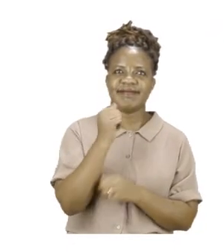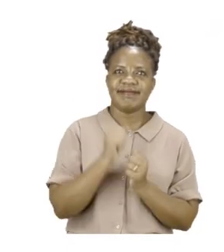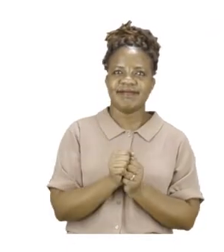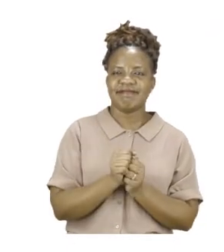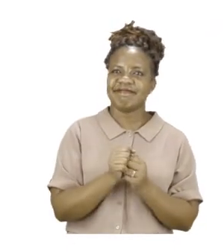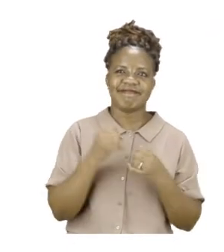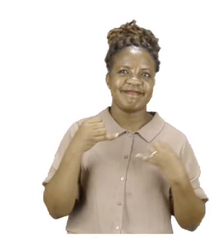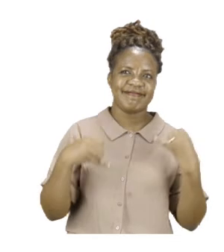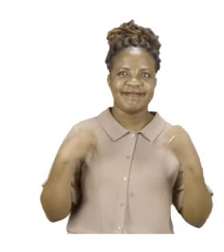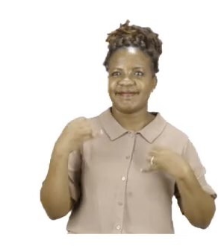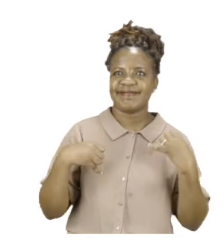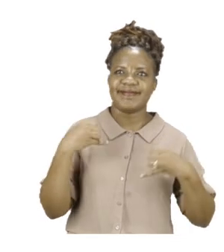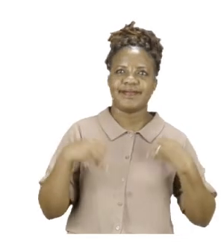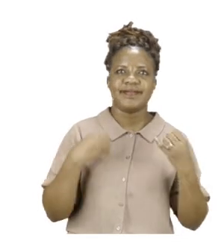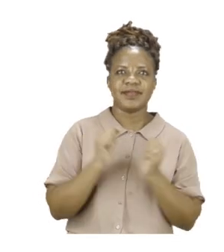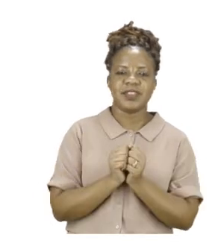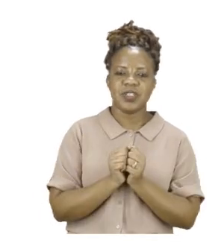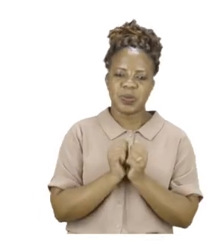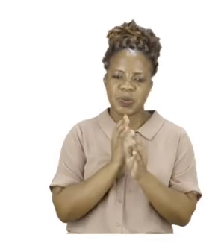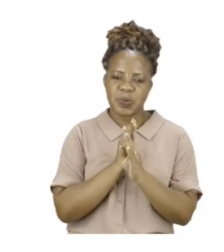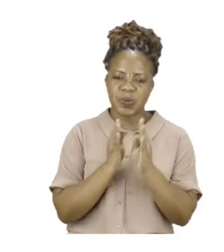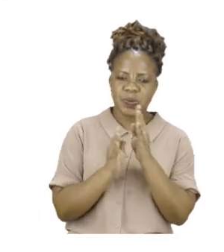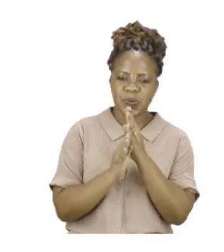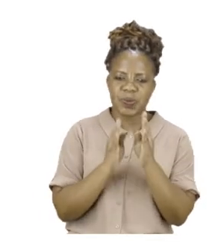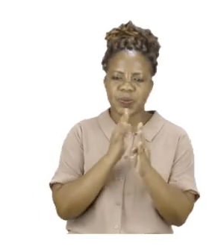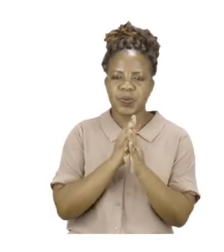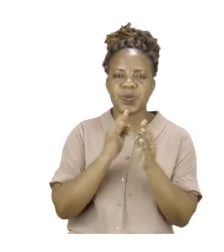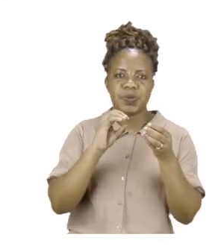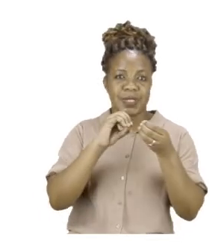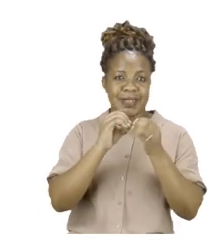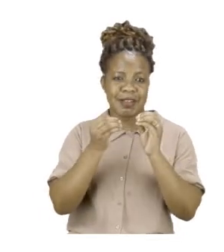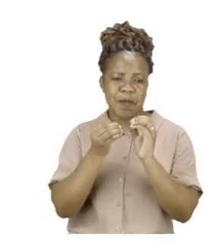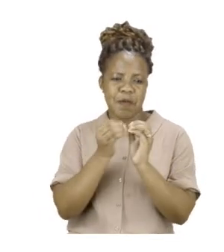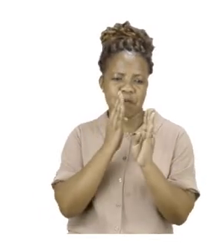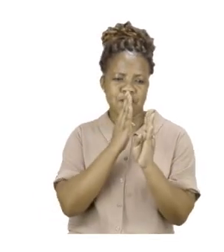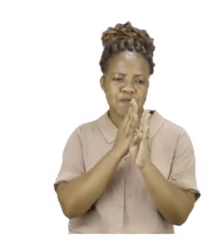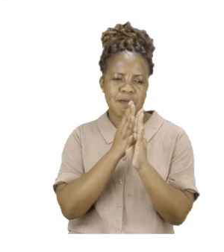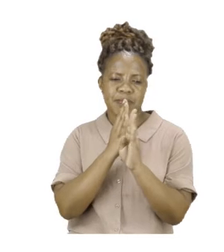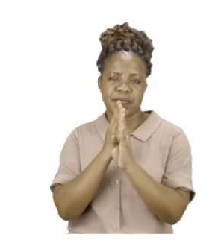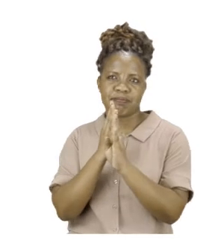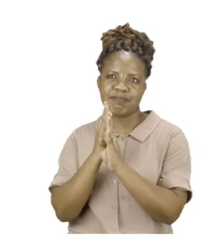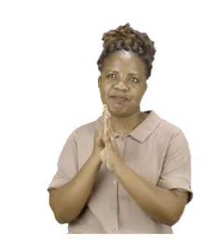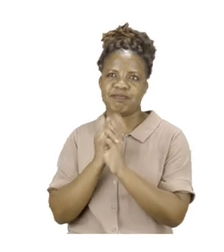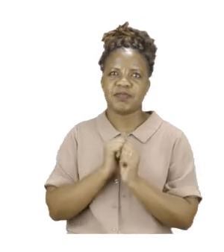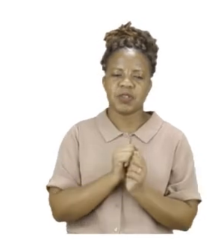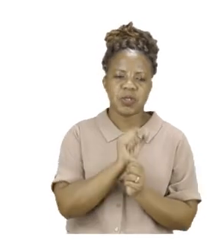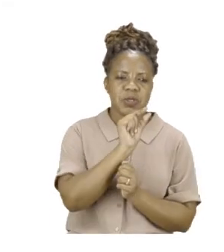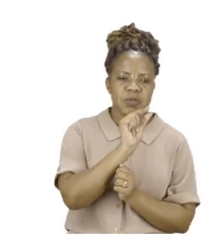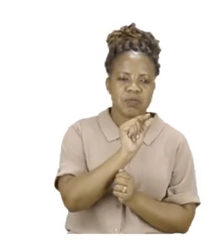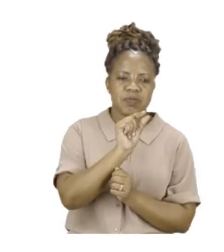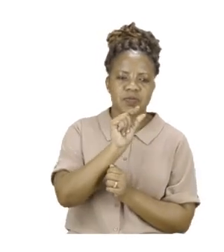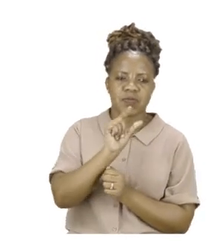much fun organizing. So we are going to be ordering the numbers from the least to